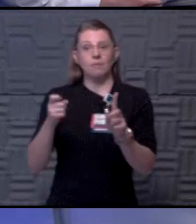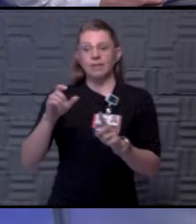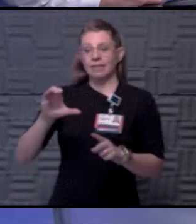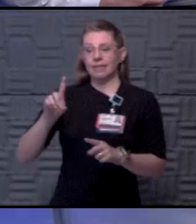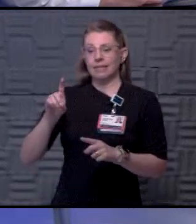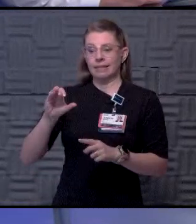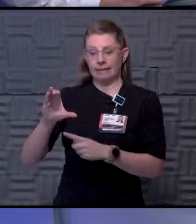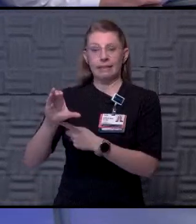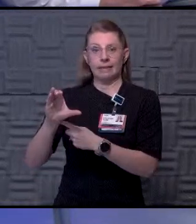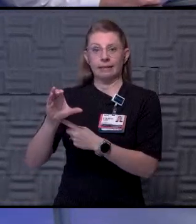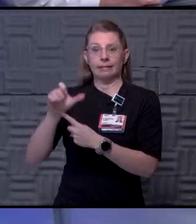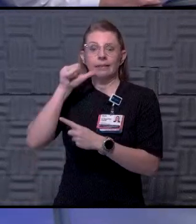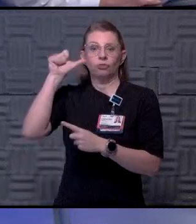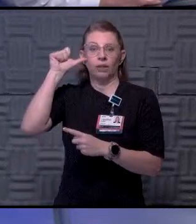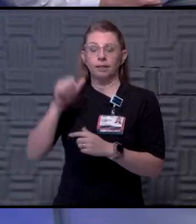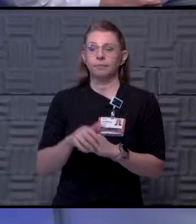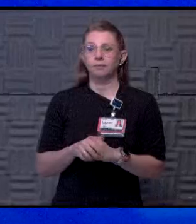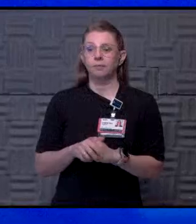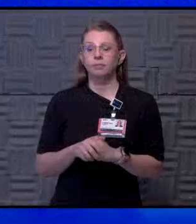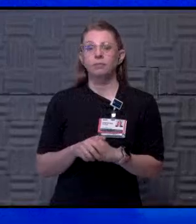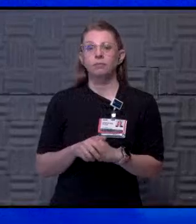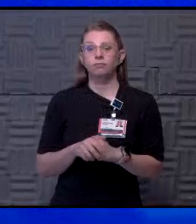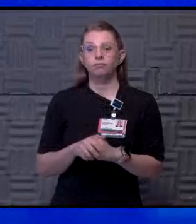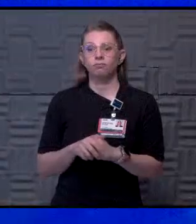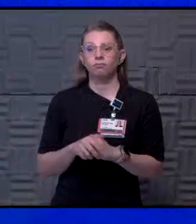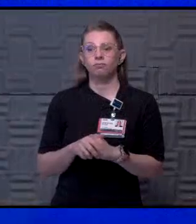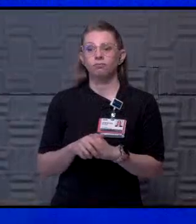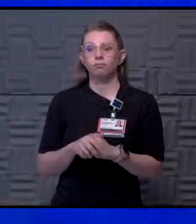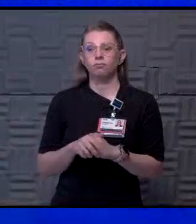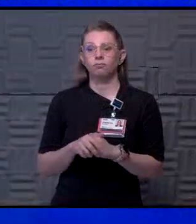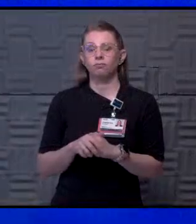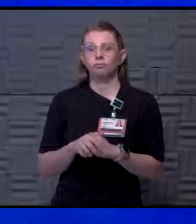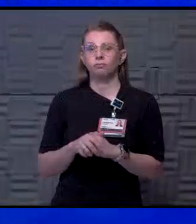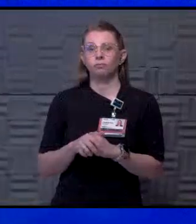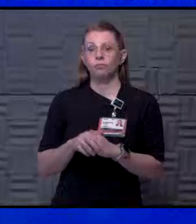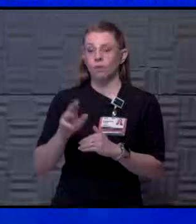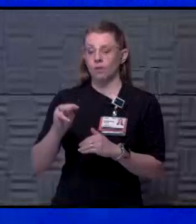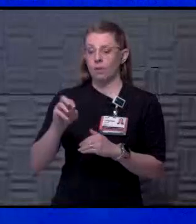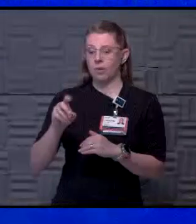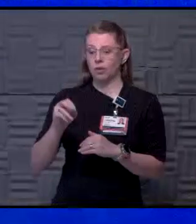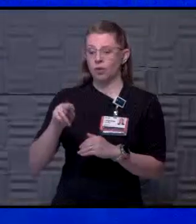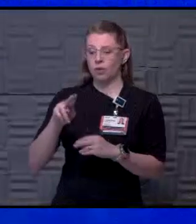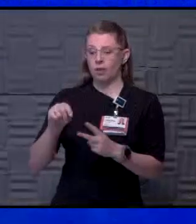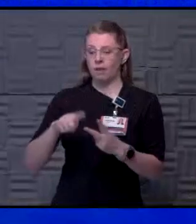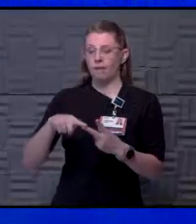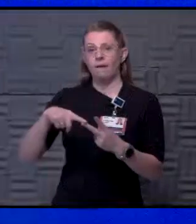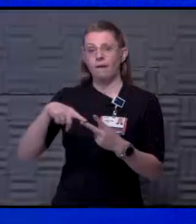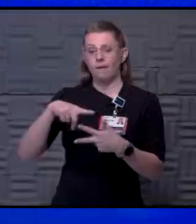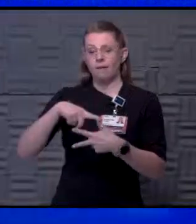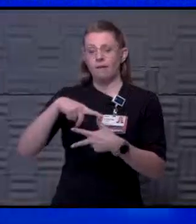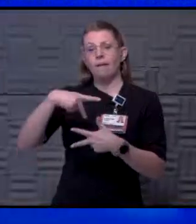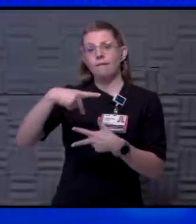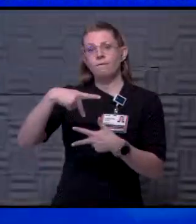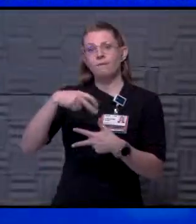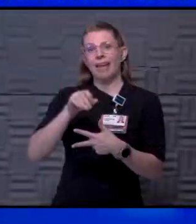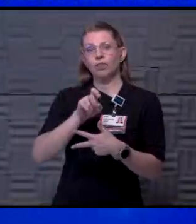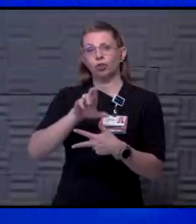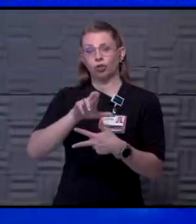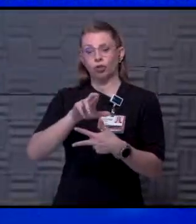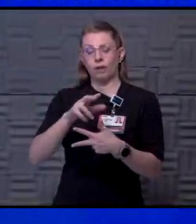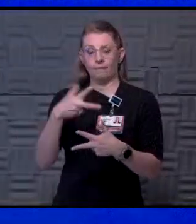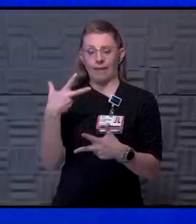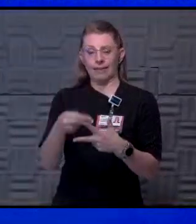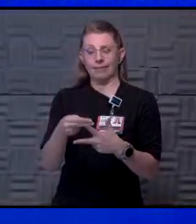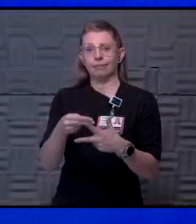yesterday. One, talking about the strength of Moderna and Pfizer vaccine in